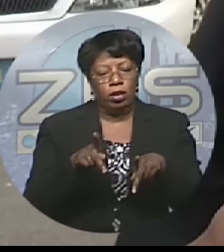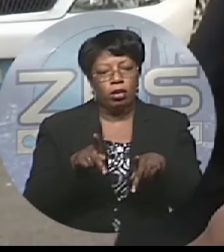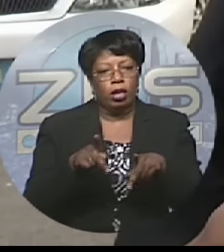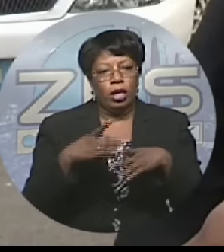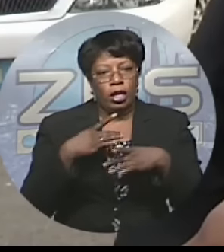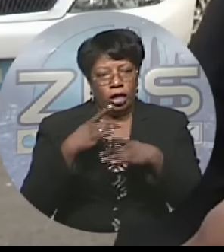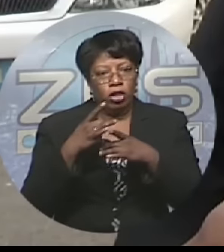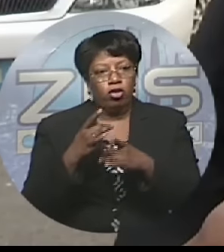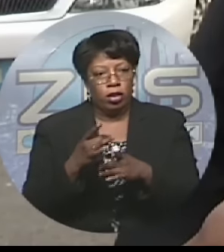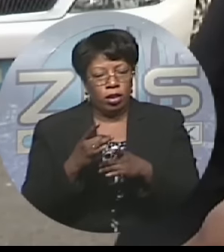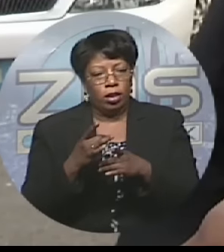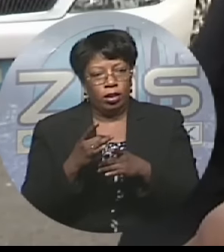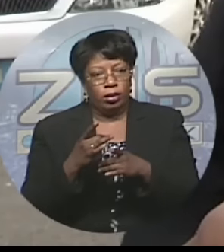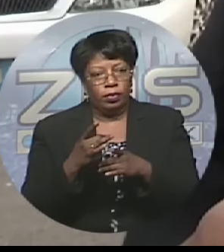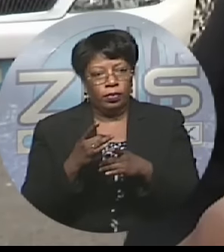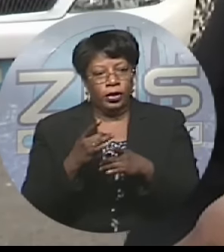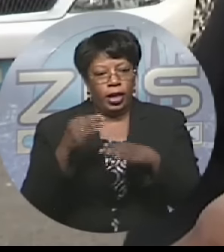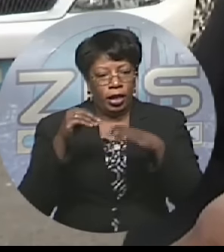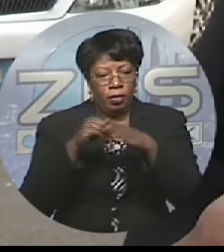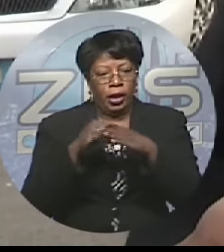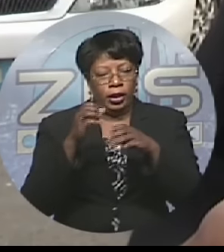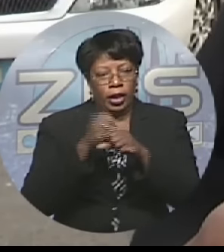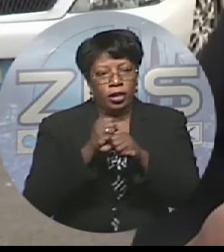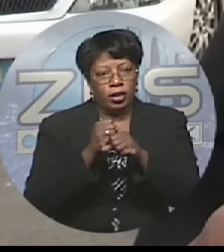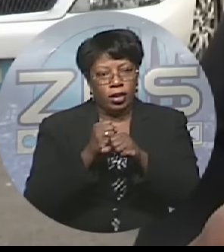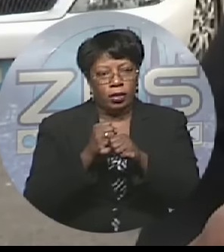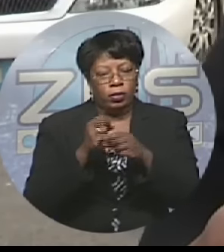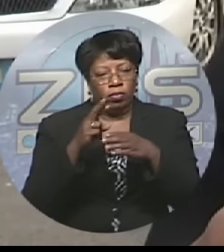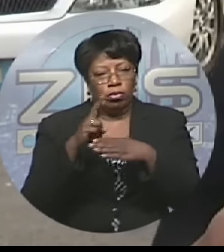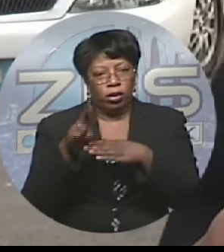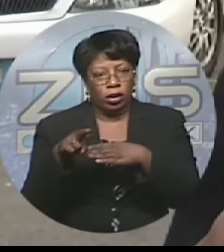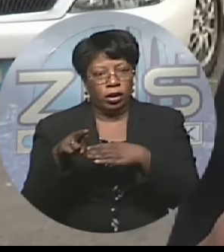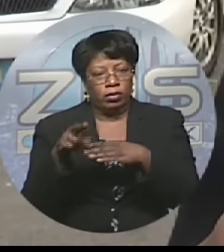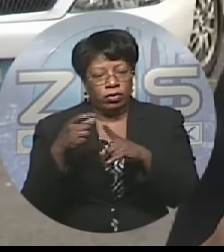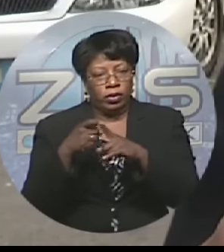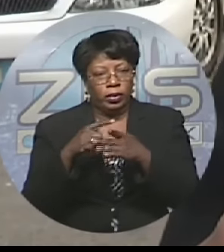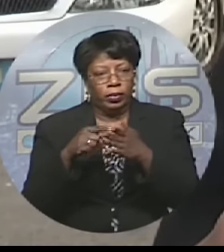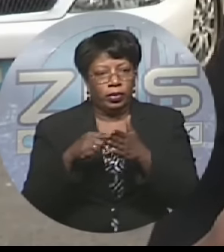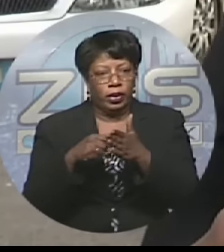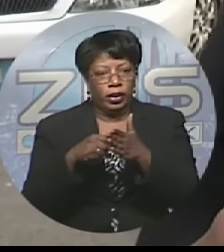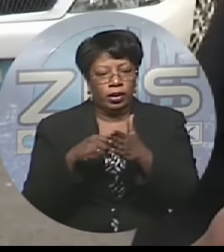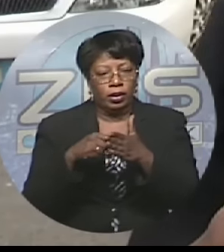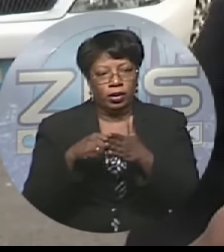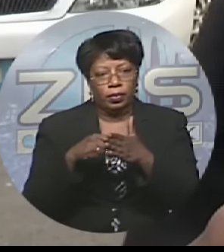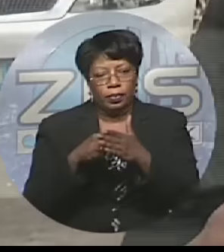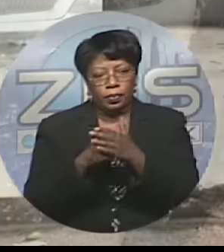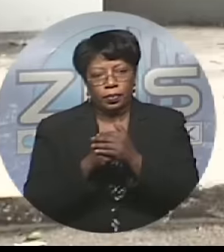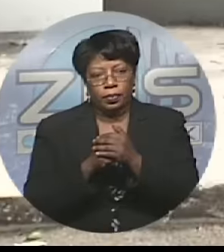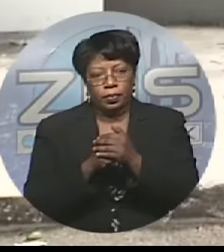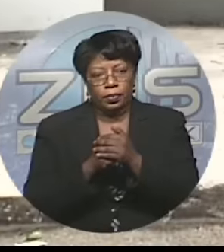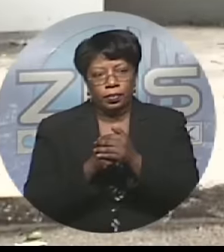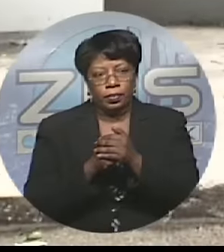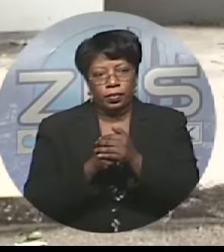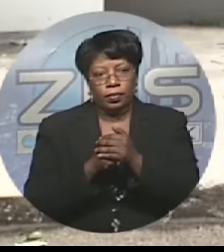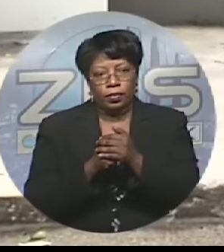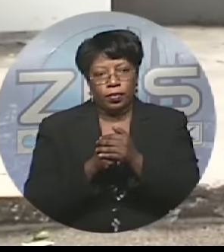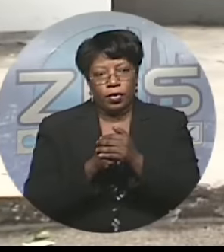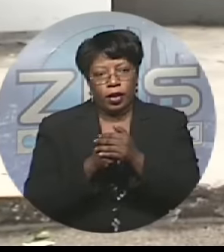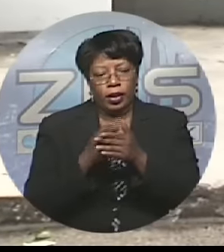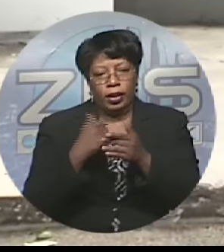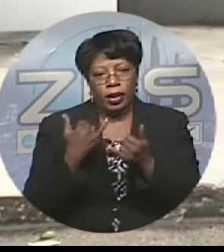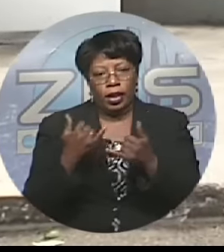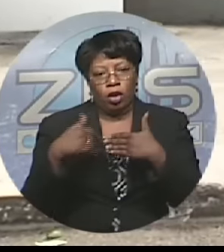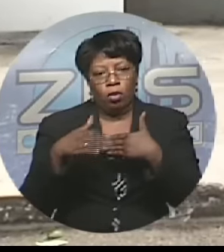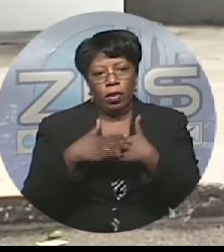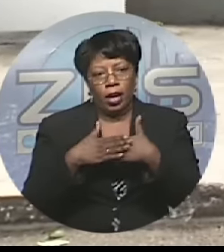be interested in getting some resolution for its massive investment into the ground out there. Meantime, all sides return to